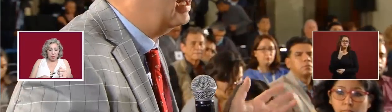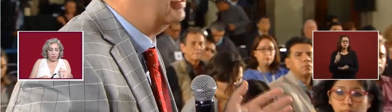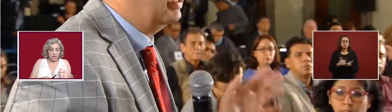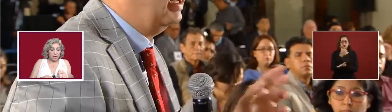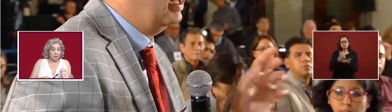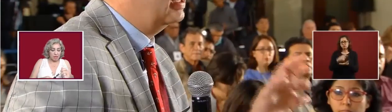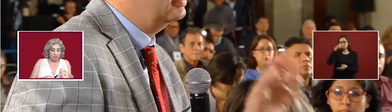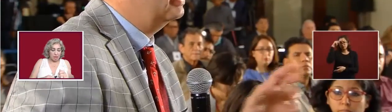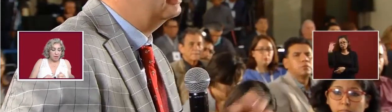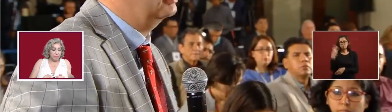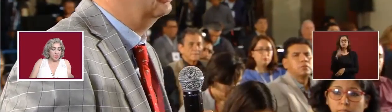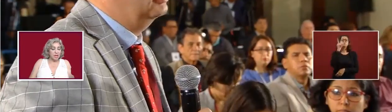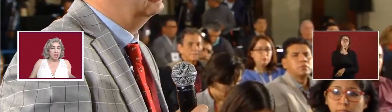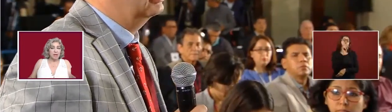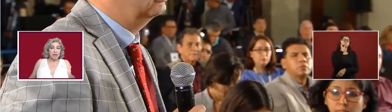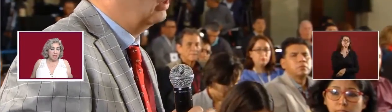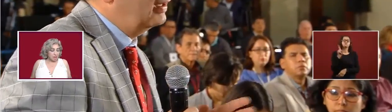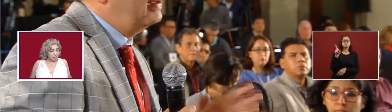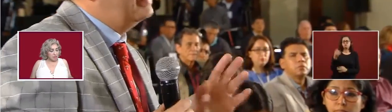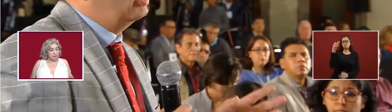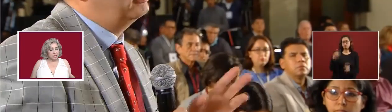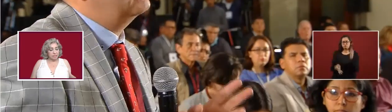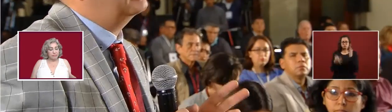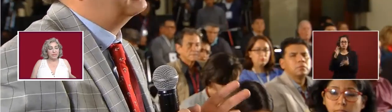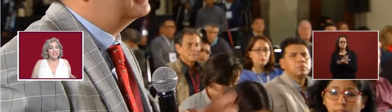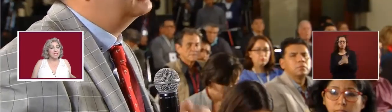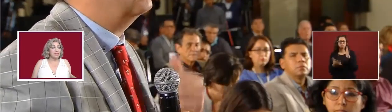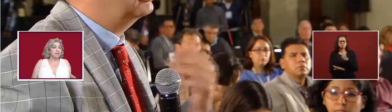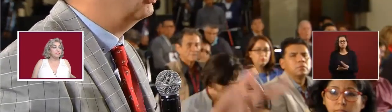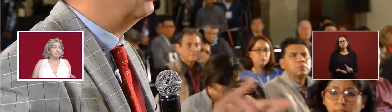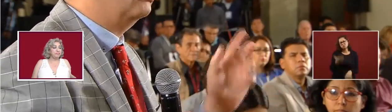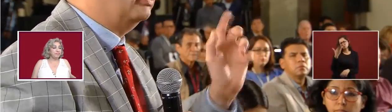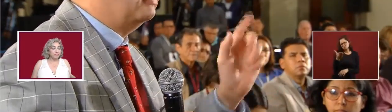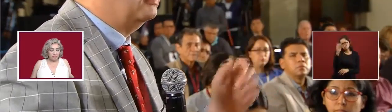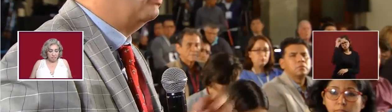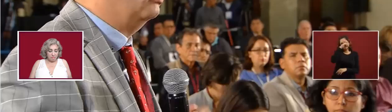what the, um, fiscal.